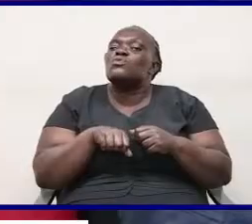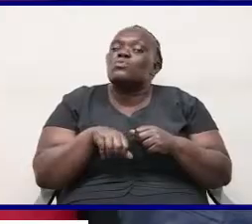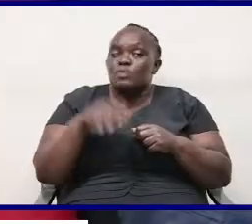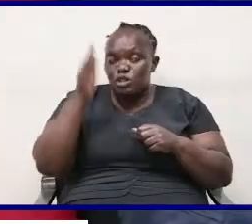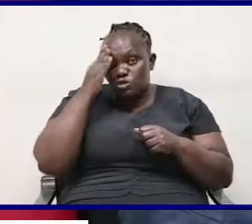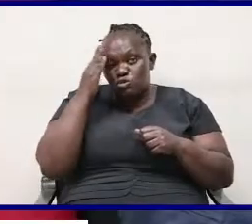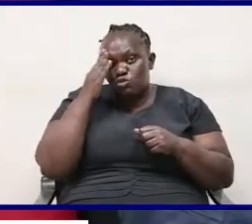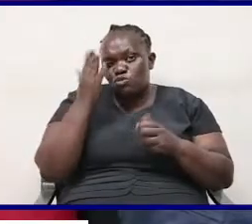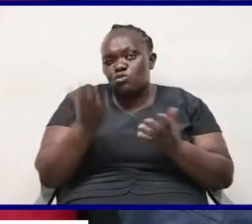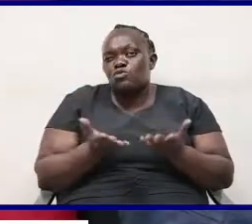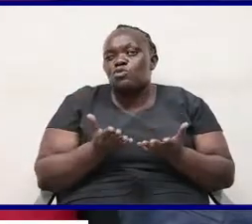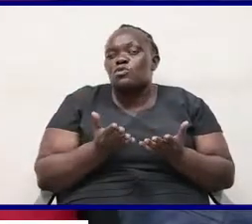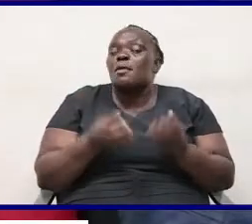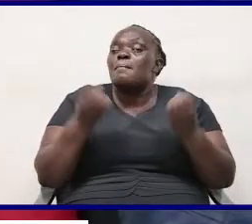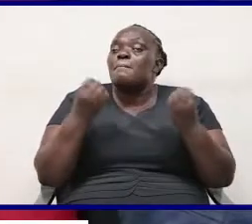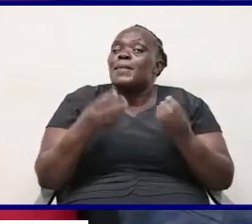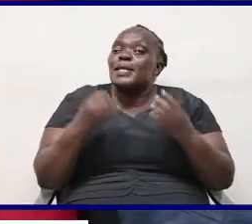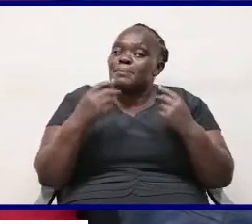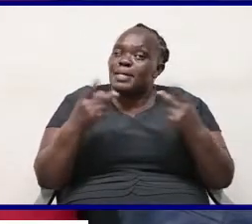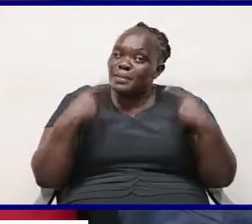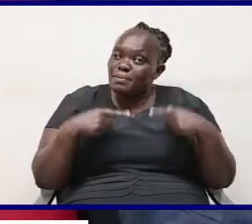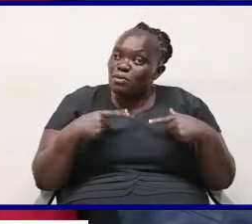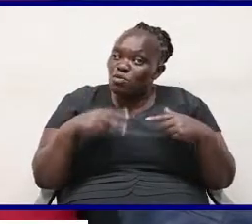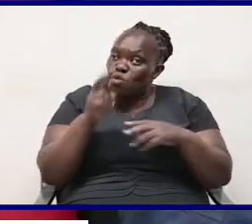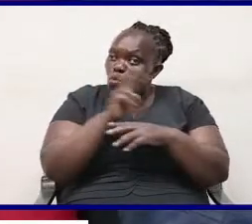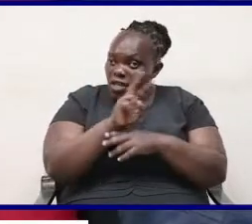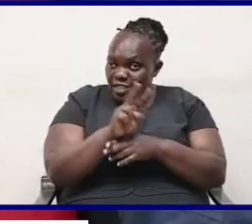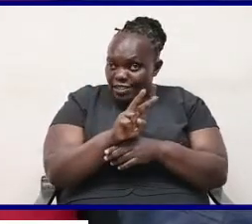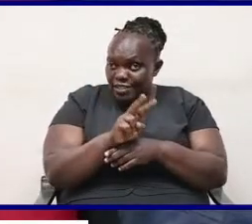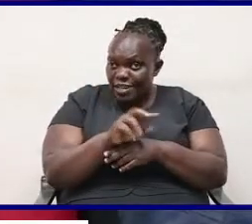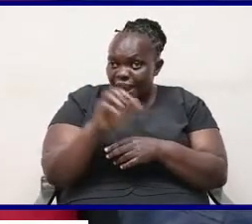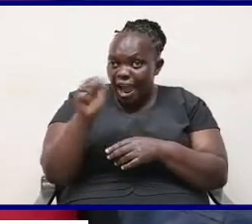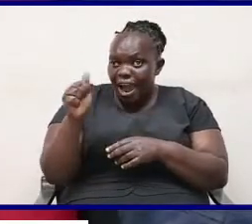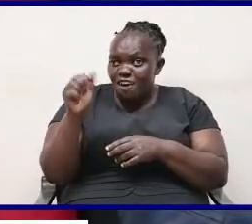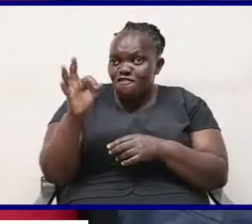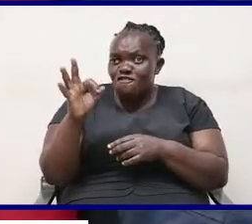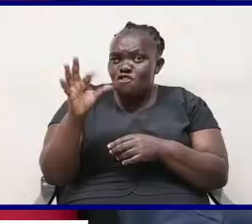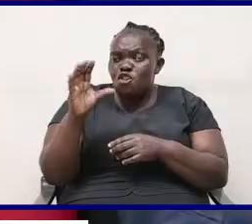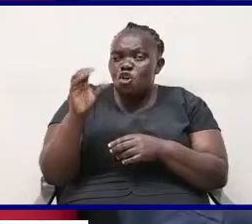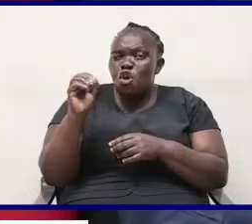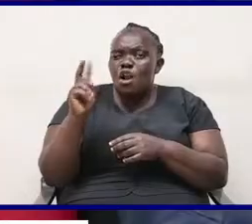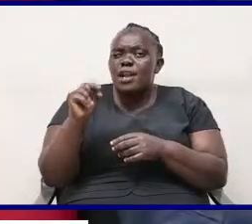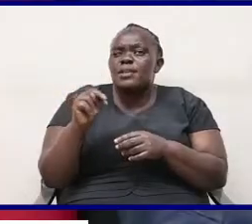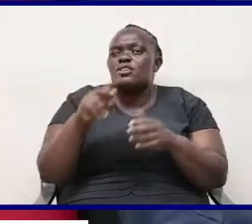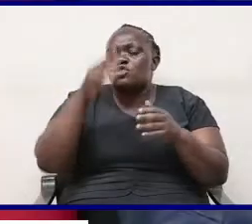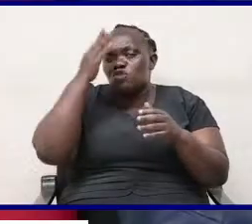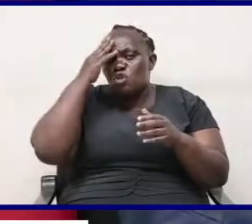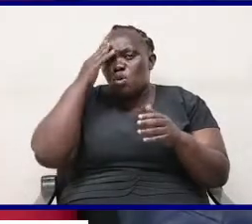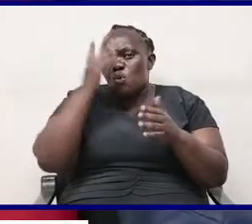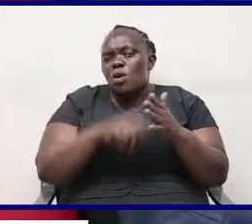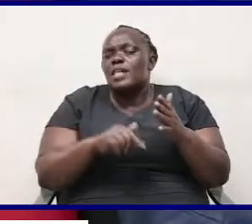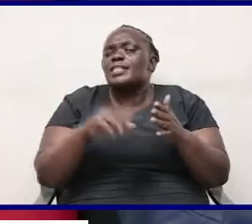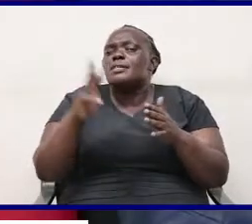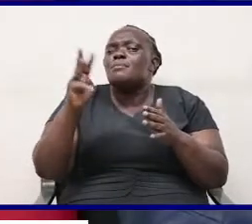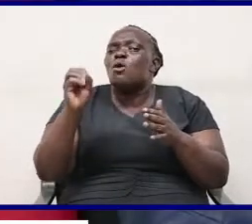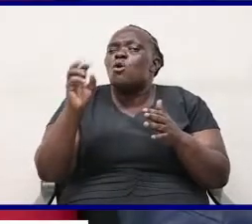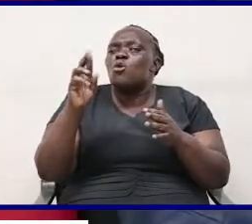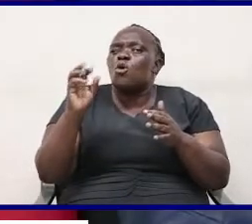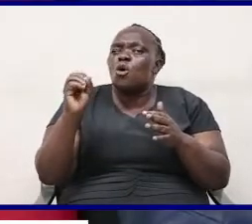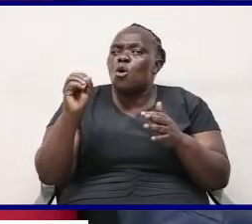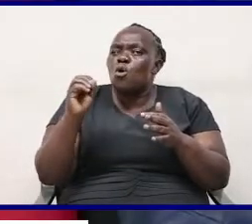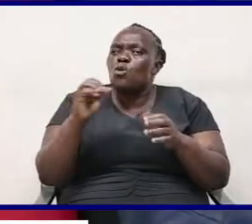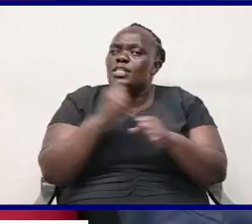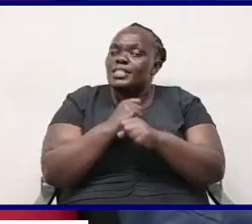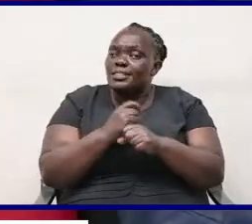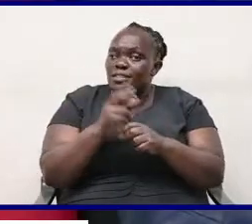I know many people those who watched AFCON, you saw what Morocco did in terms of